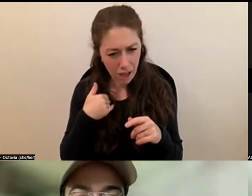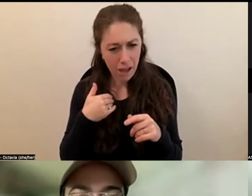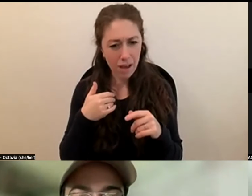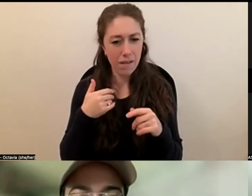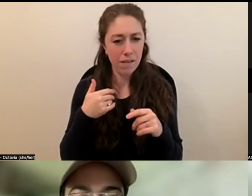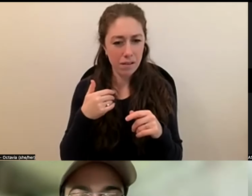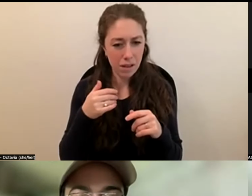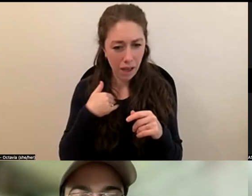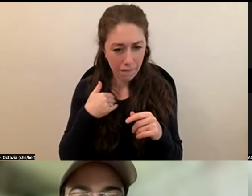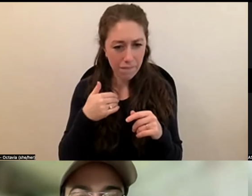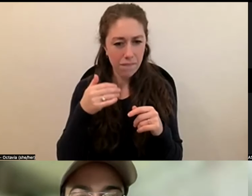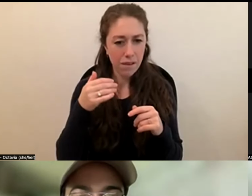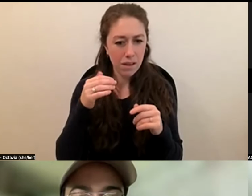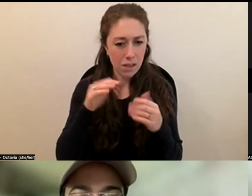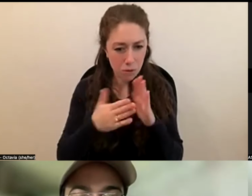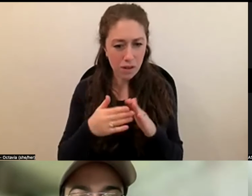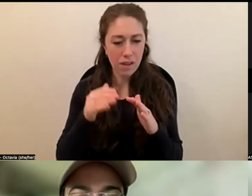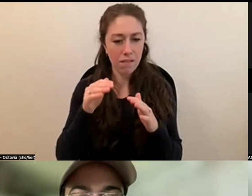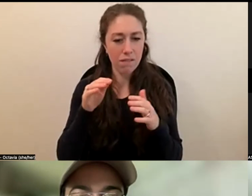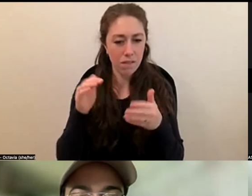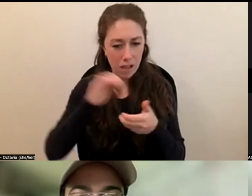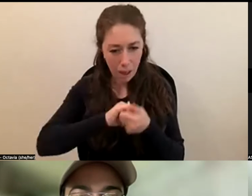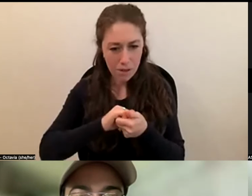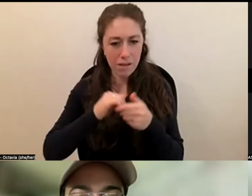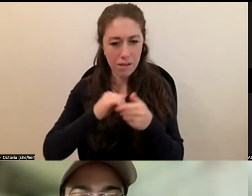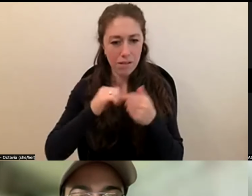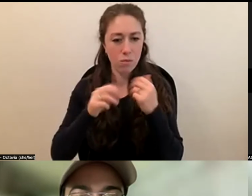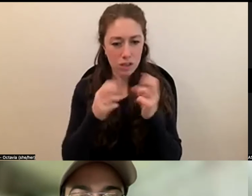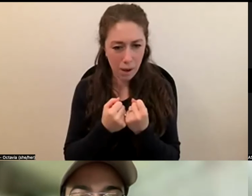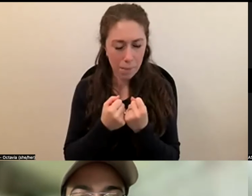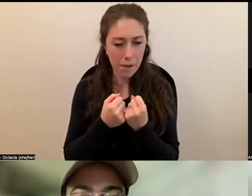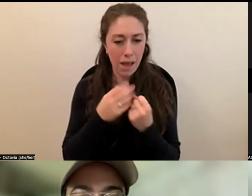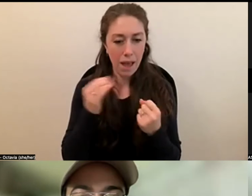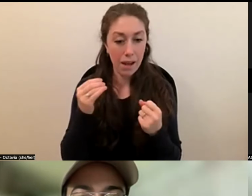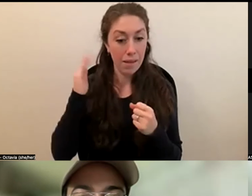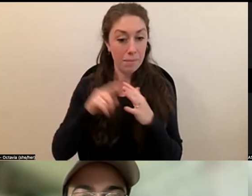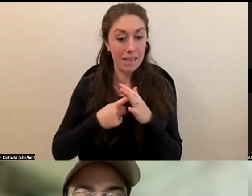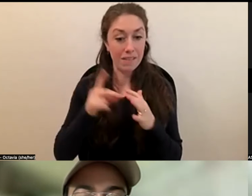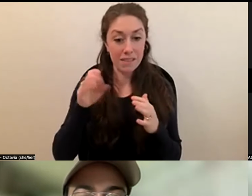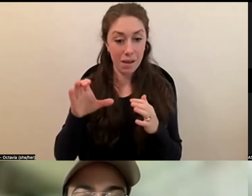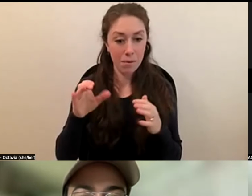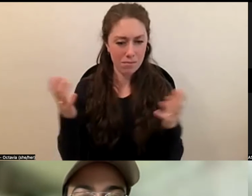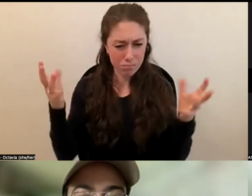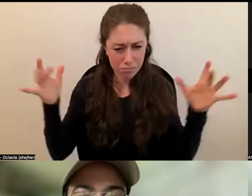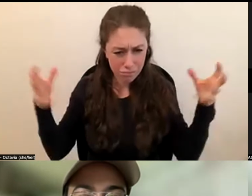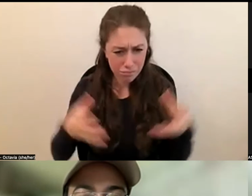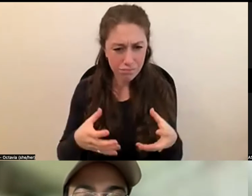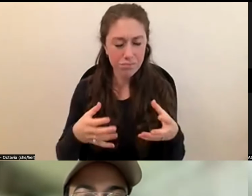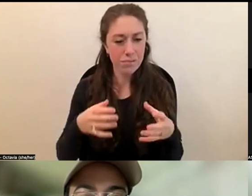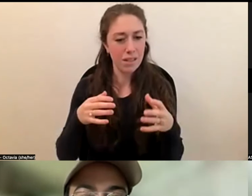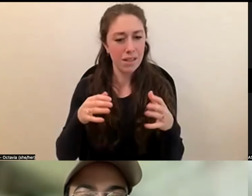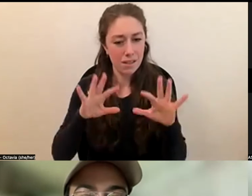Community Archive Workshop, and in early December brought a large group of archivists from the Smithsonian Museum of African American